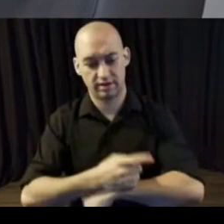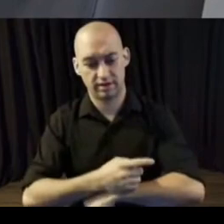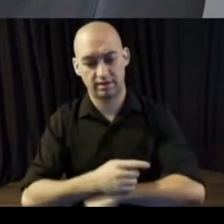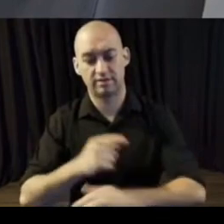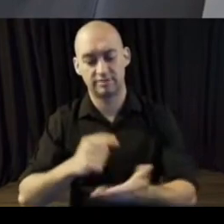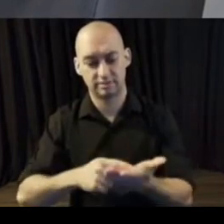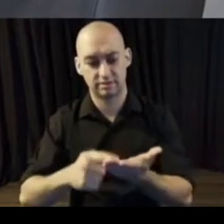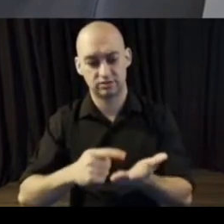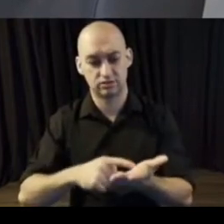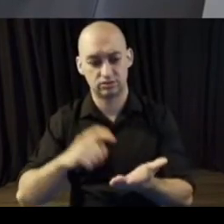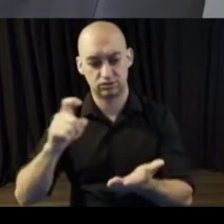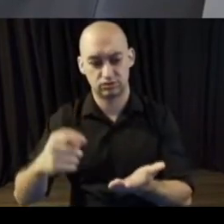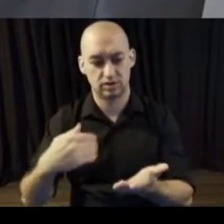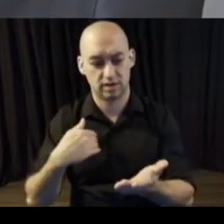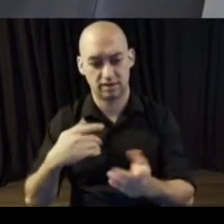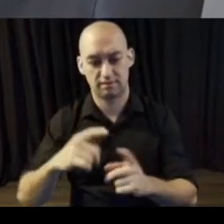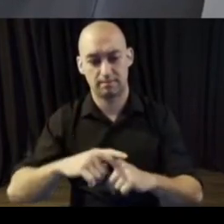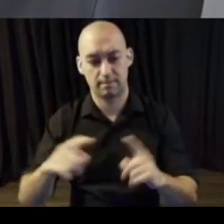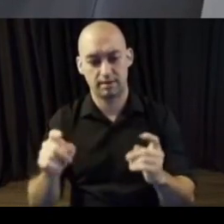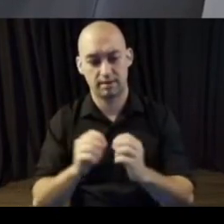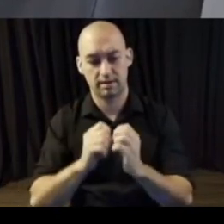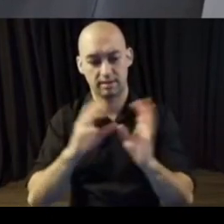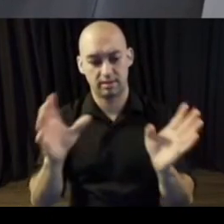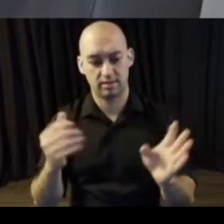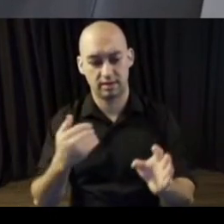But clearly, as we have a